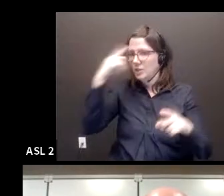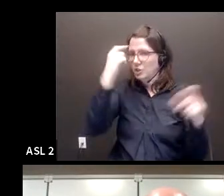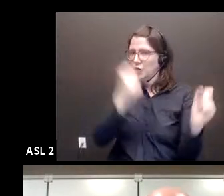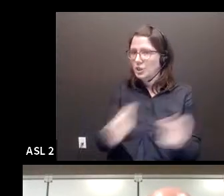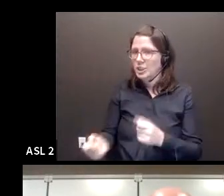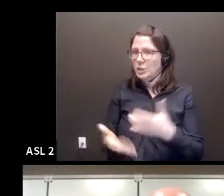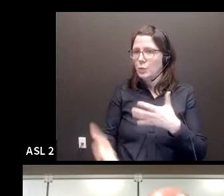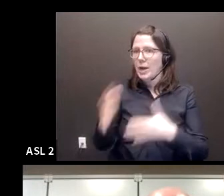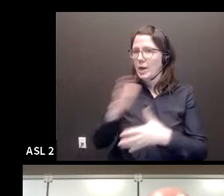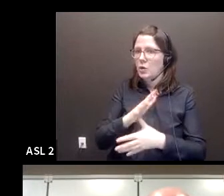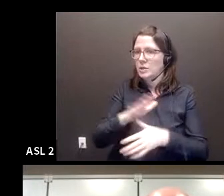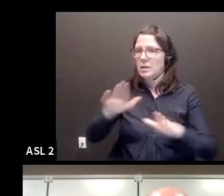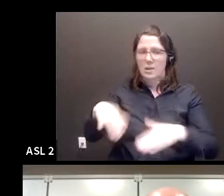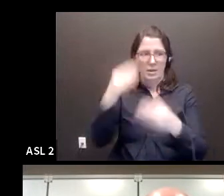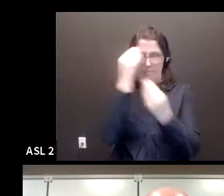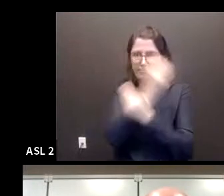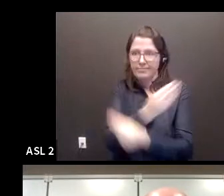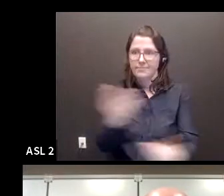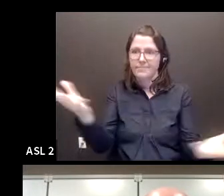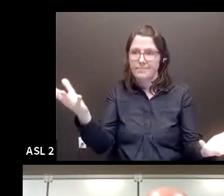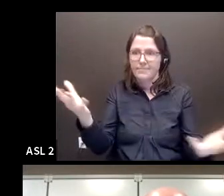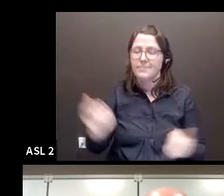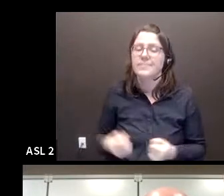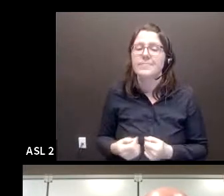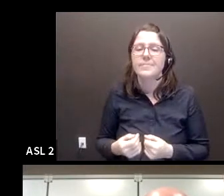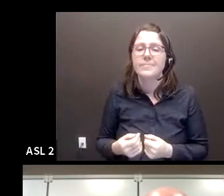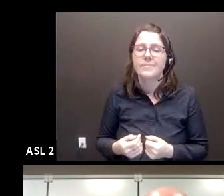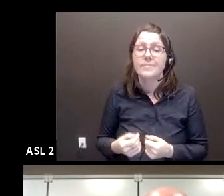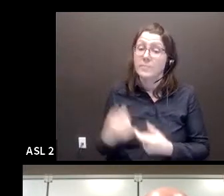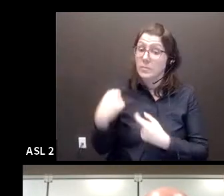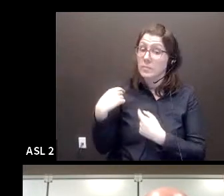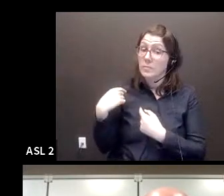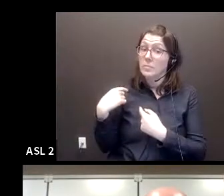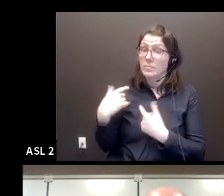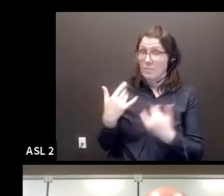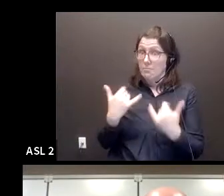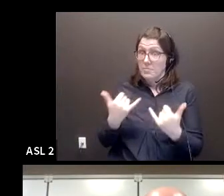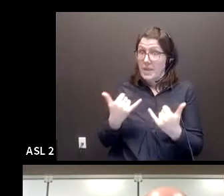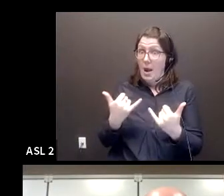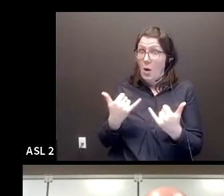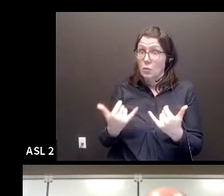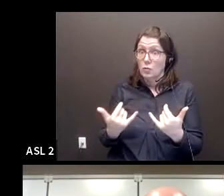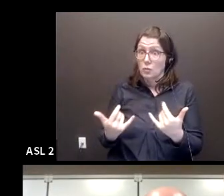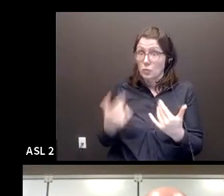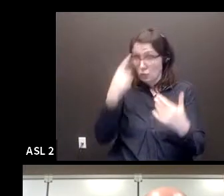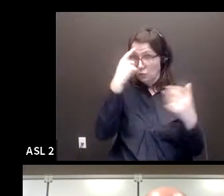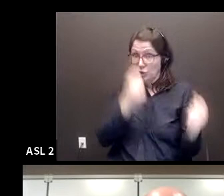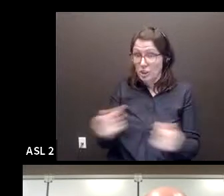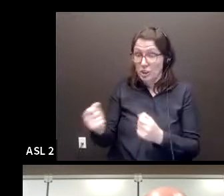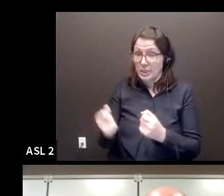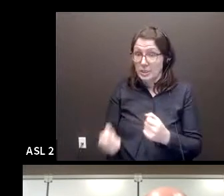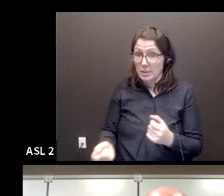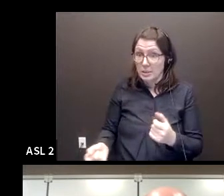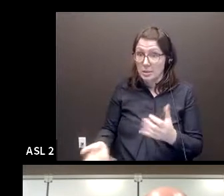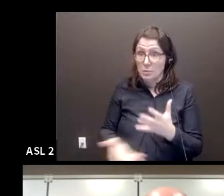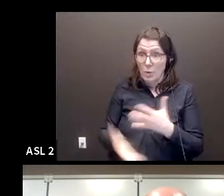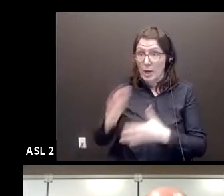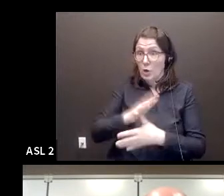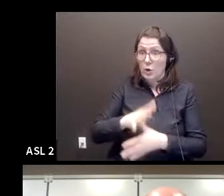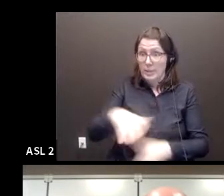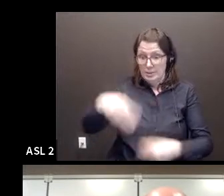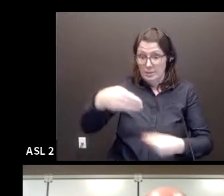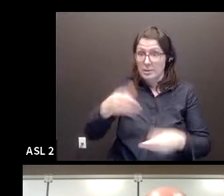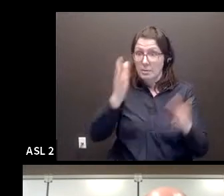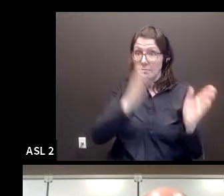been over the course of the last well since the existence of the current plan we've been putting resources in that direction um i don't want to